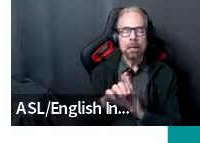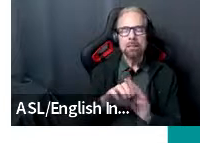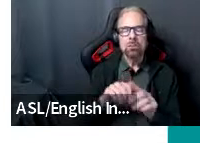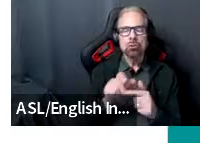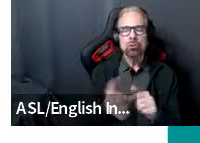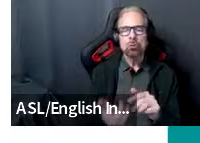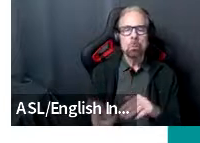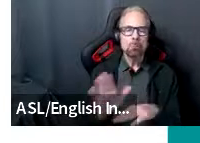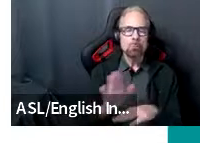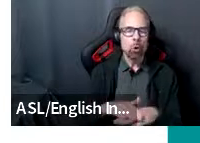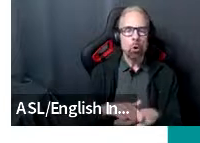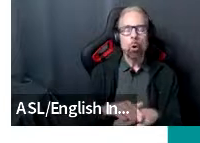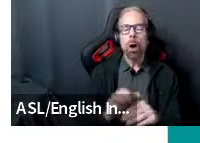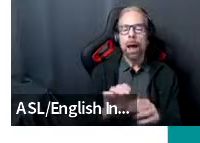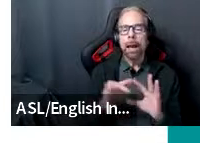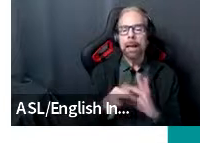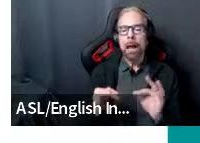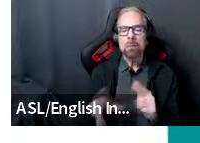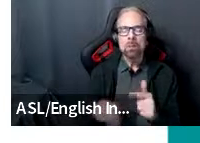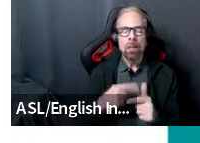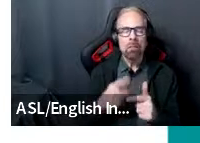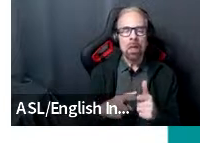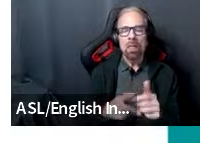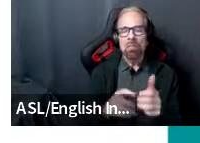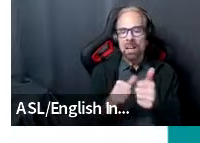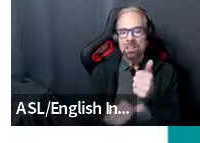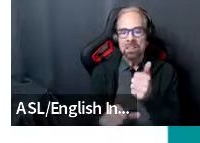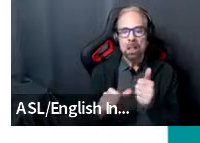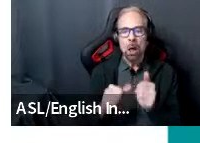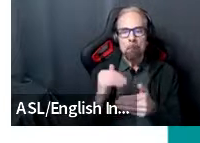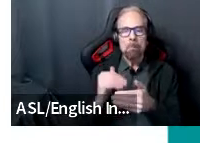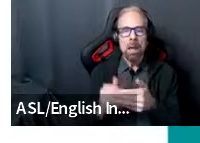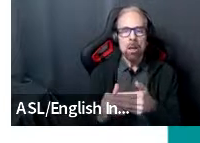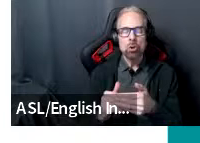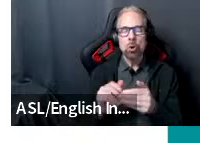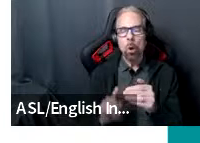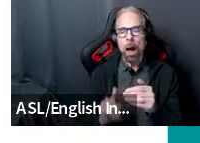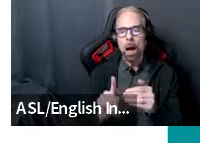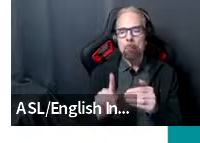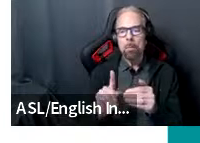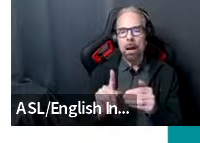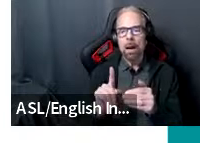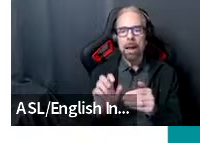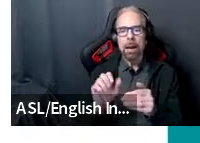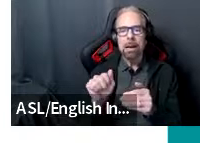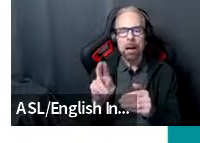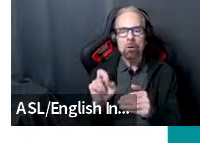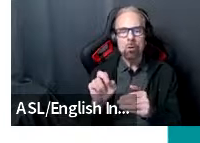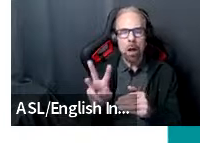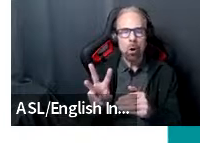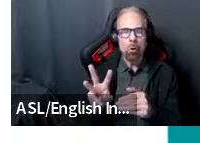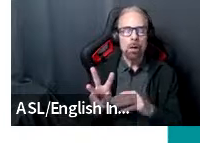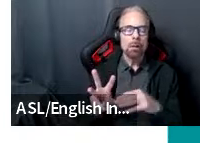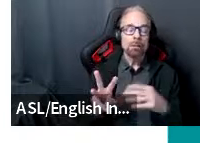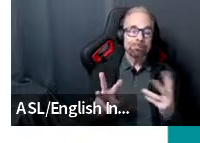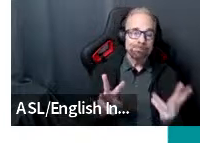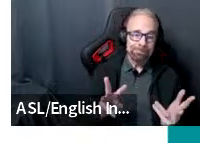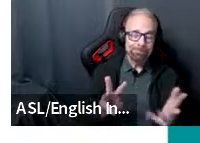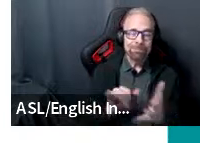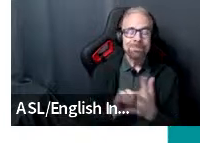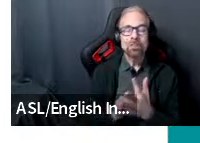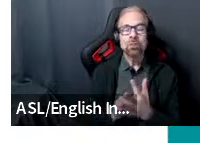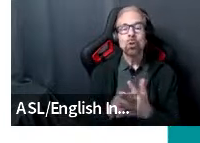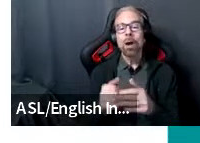on. Click the sub-menu upwards caret arrow. Haven't actually had to say that aloud before. To access more